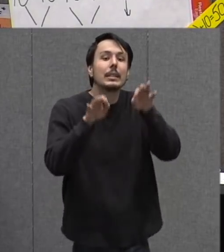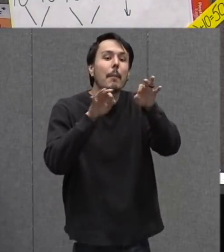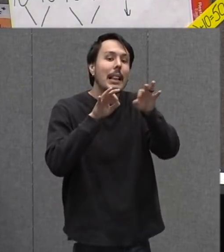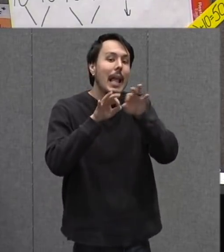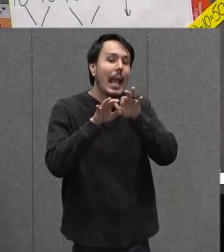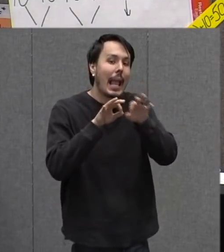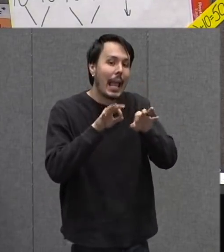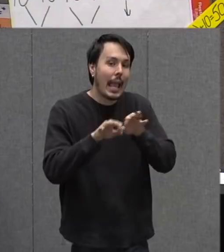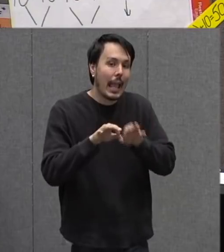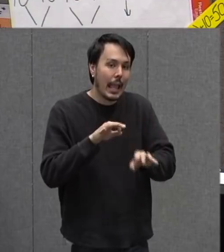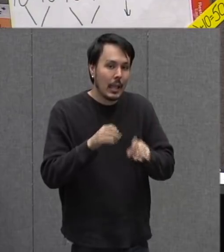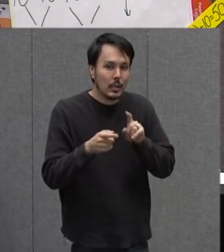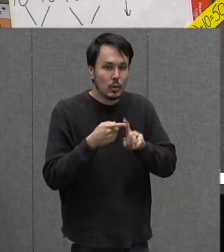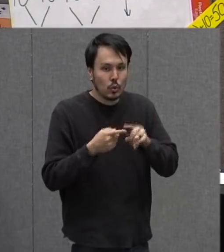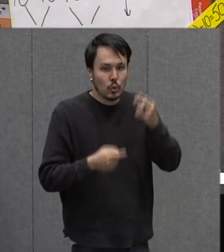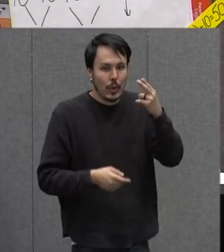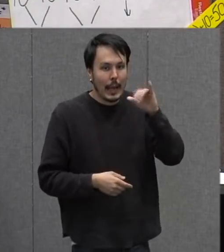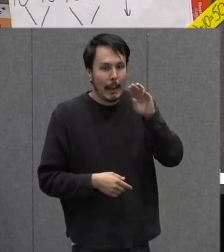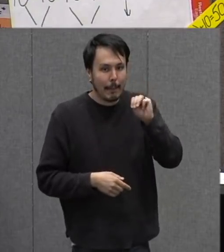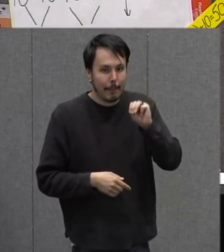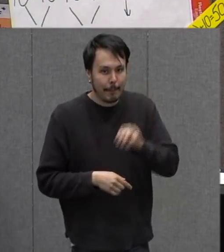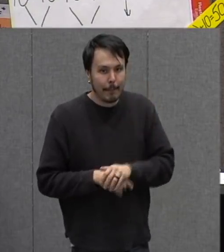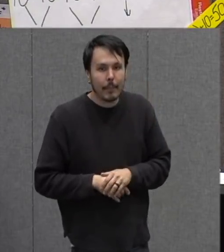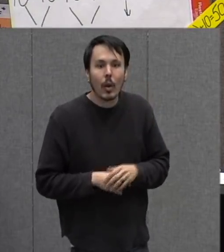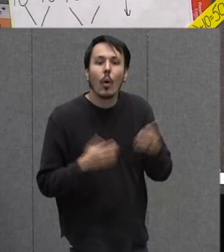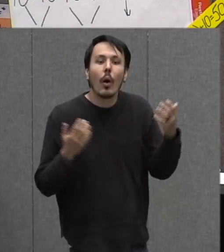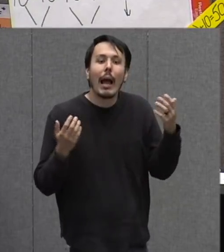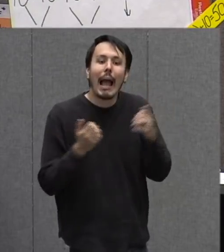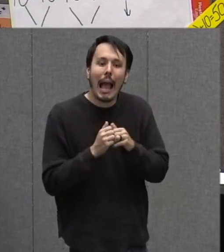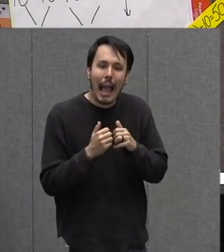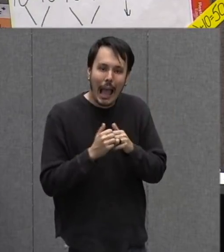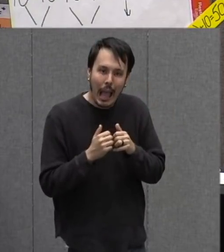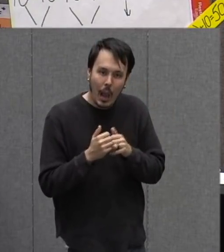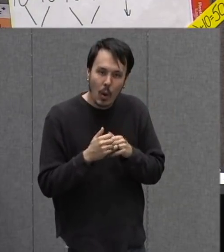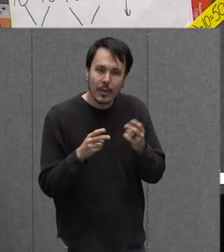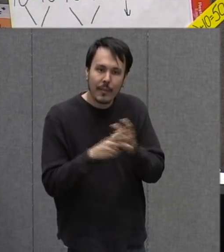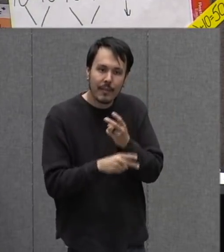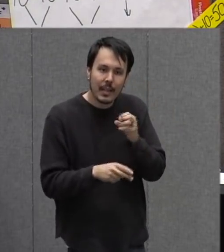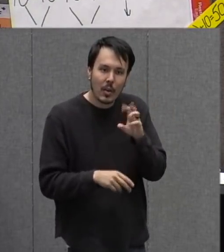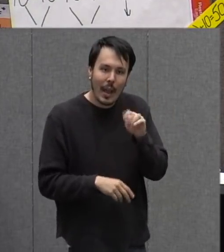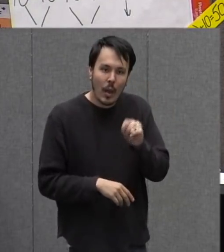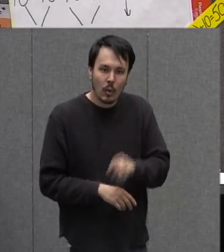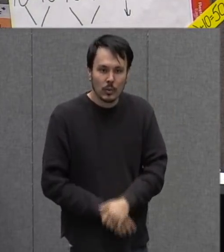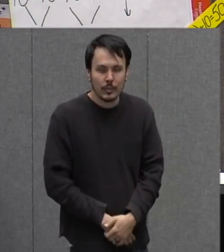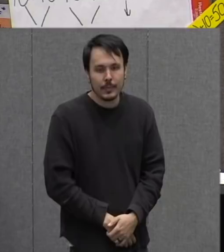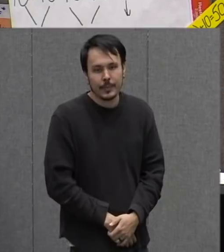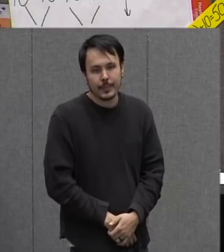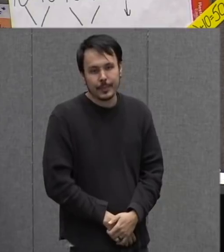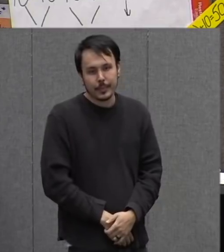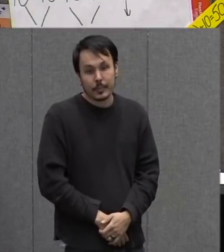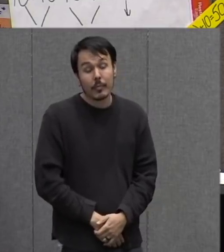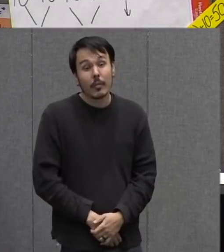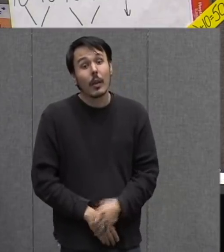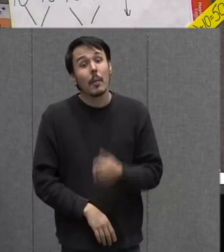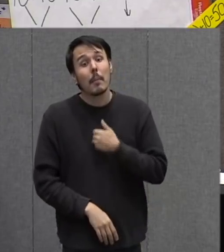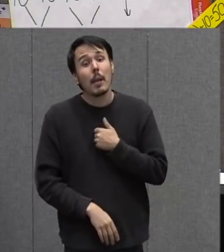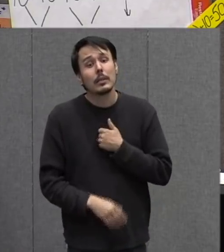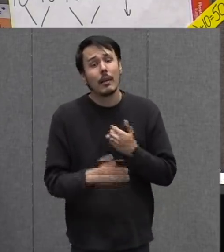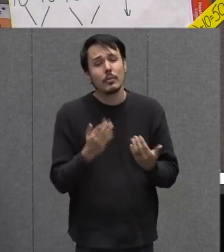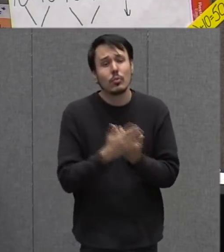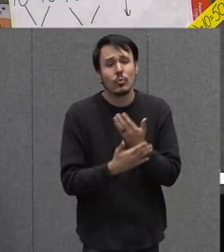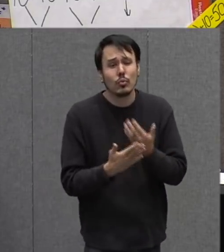explain to him how to figure out, right? So if I was to get a new sheet